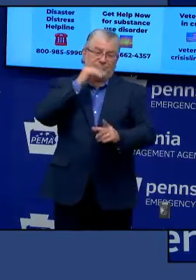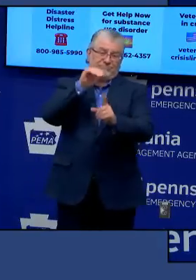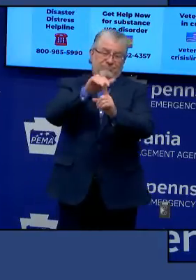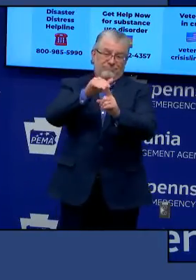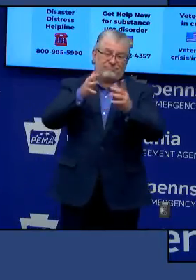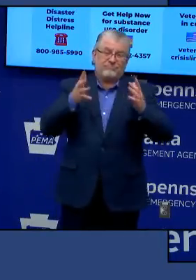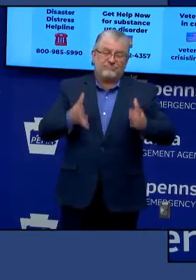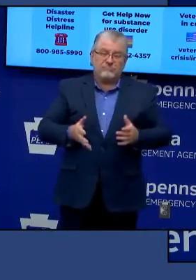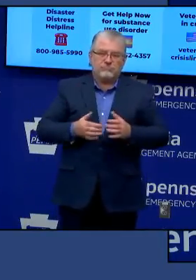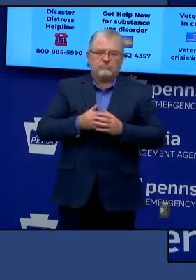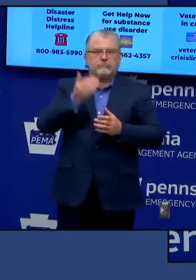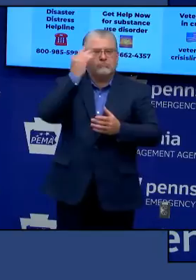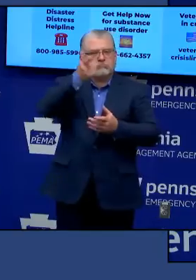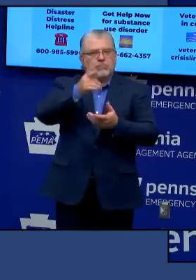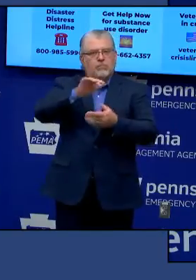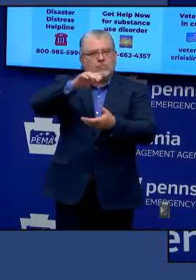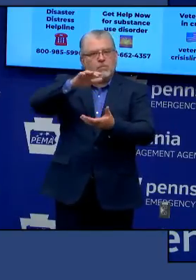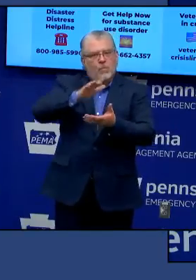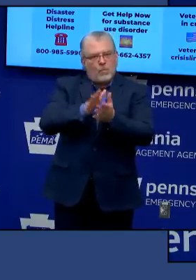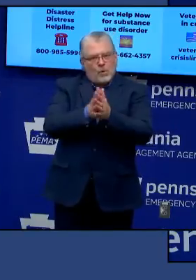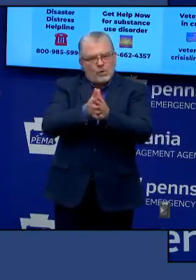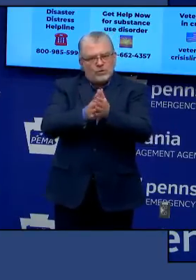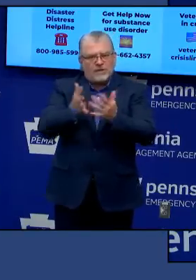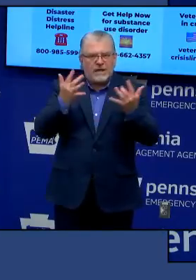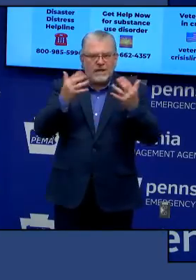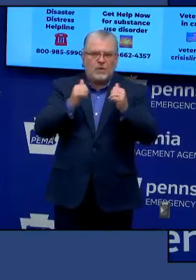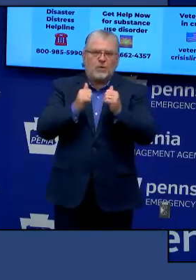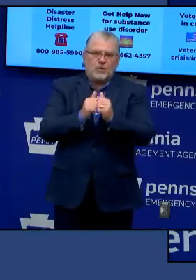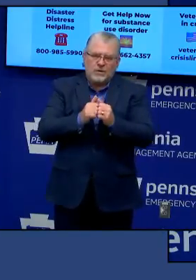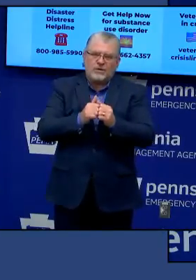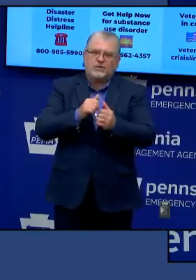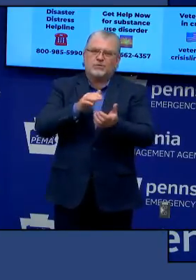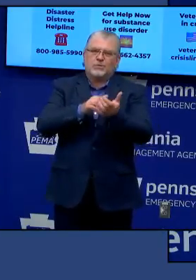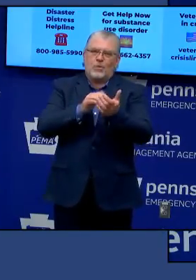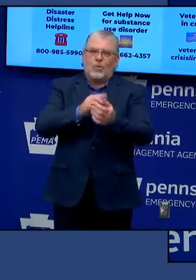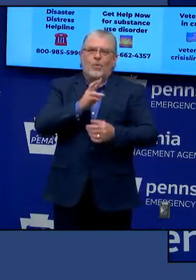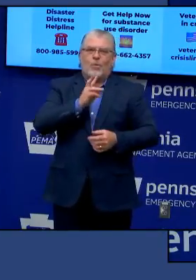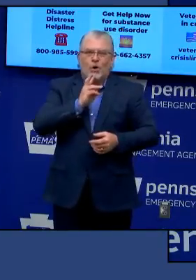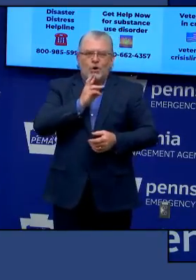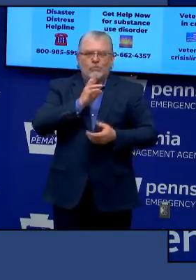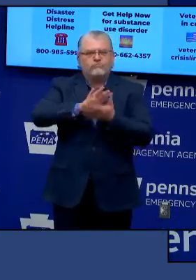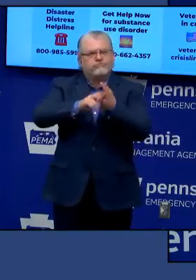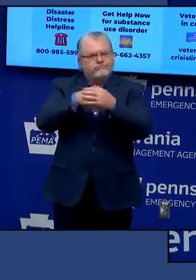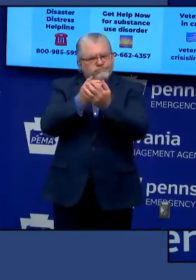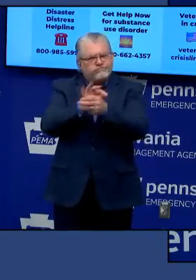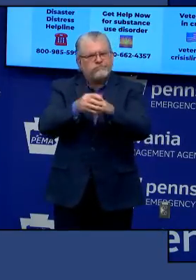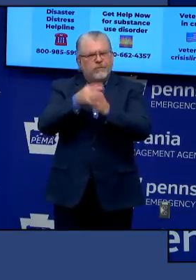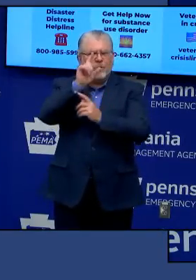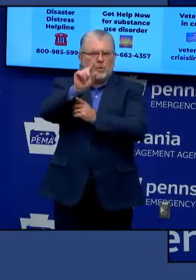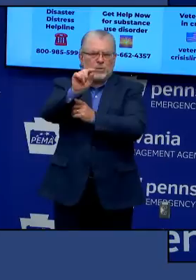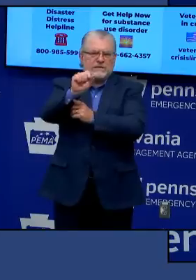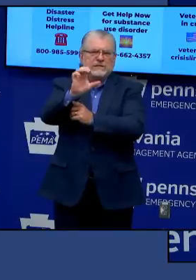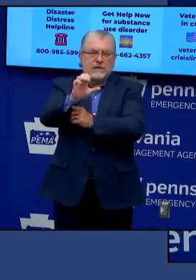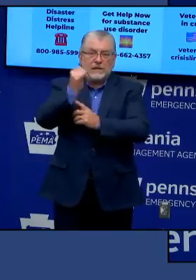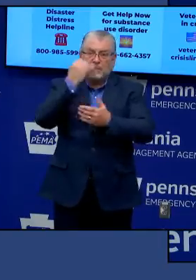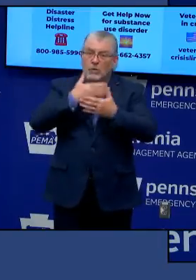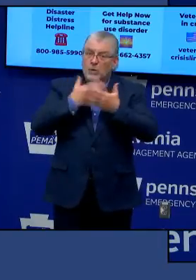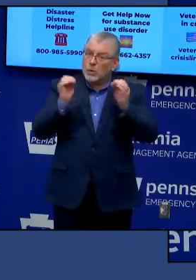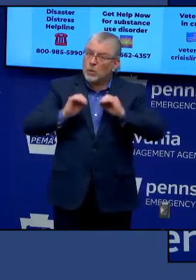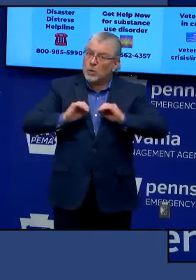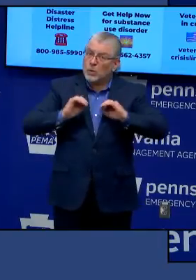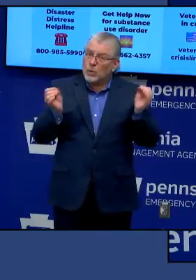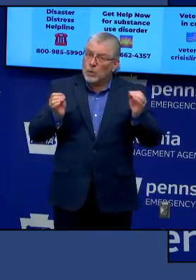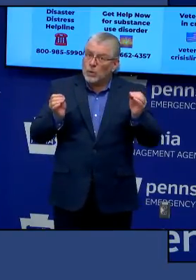20 seconds. Or as we all know now, the time it takes to sing Happy Birthday twice. And use